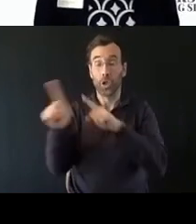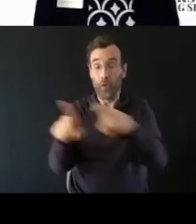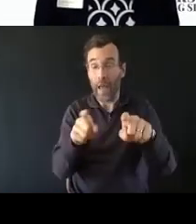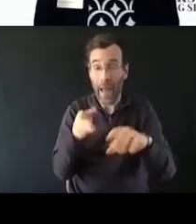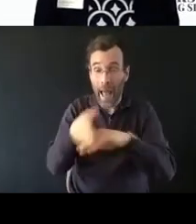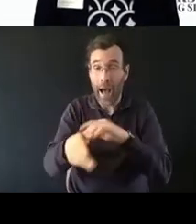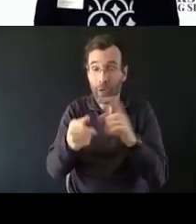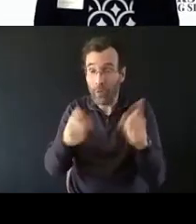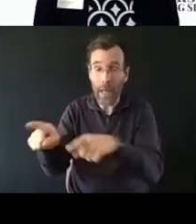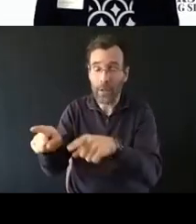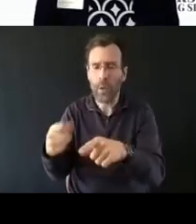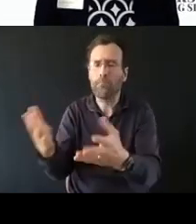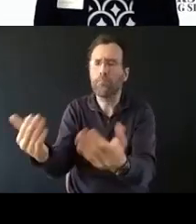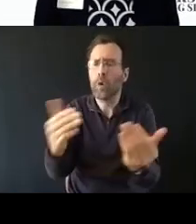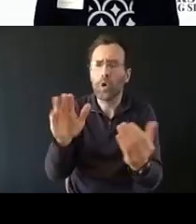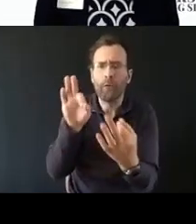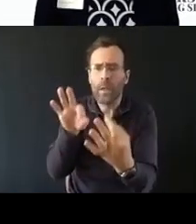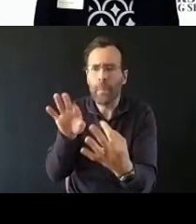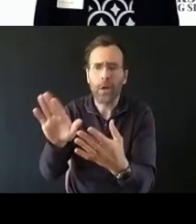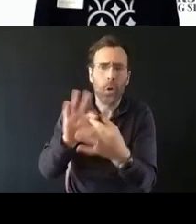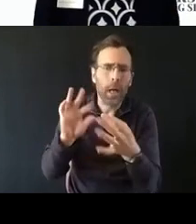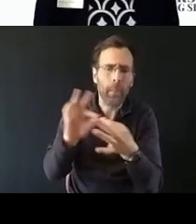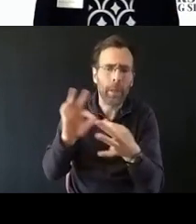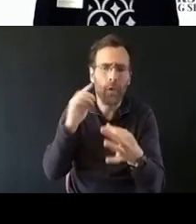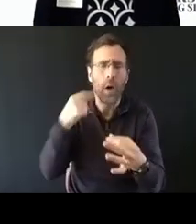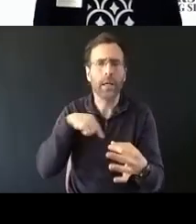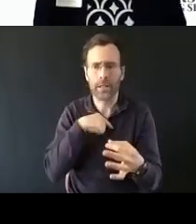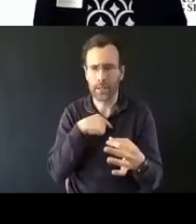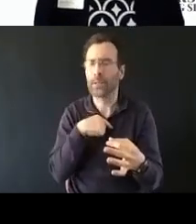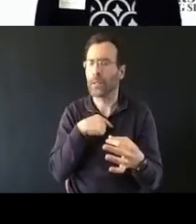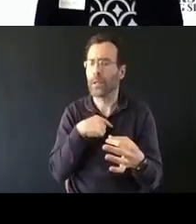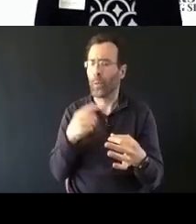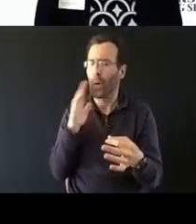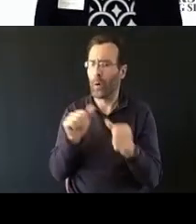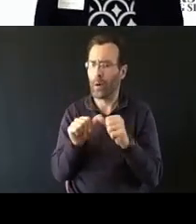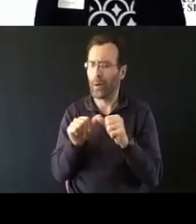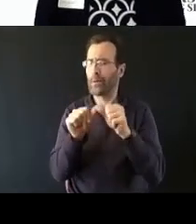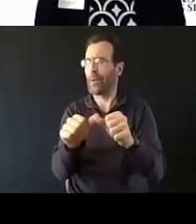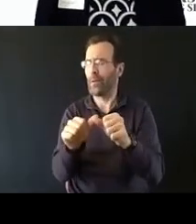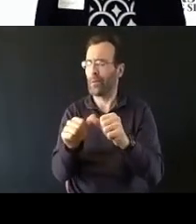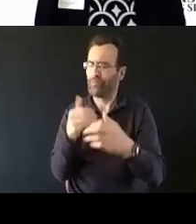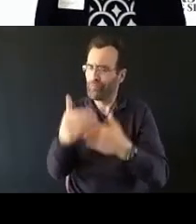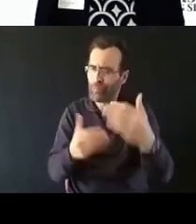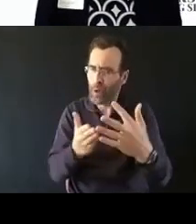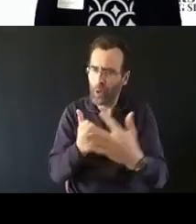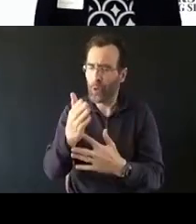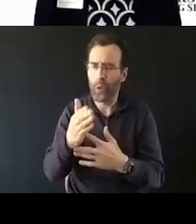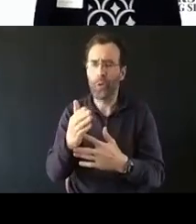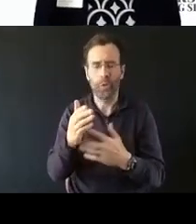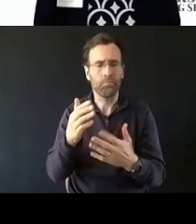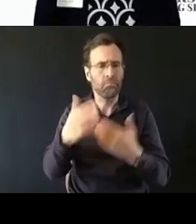really valuing your feedback and your comments for us as we continue to move through the series. So please take some